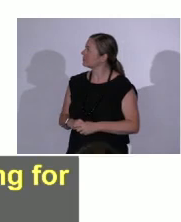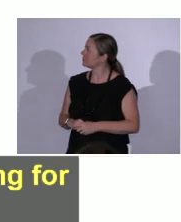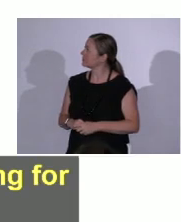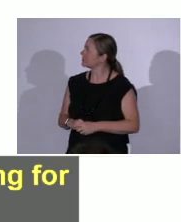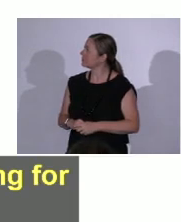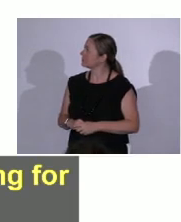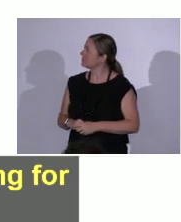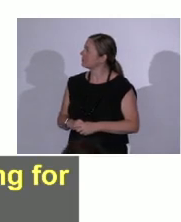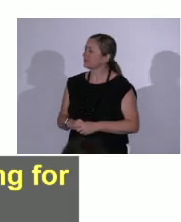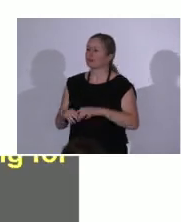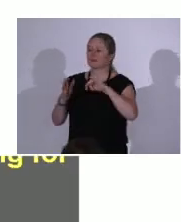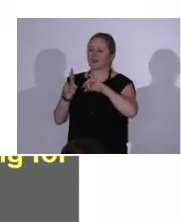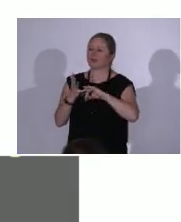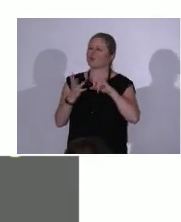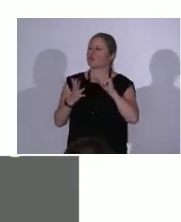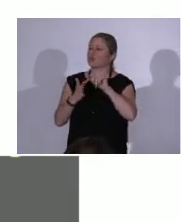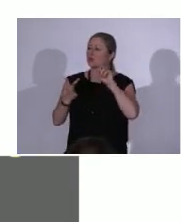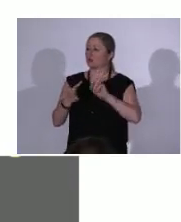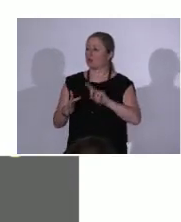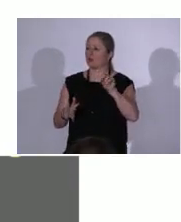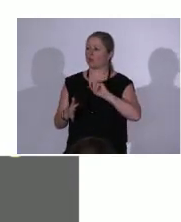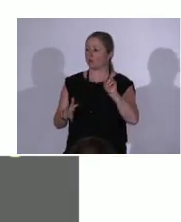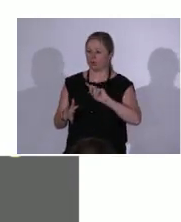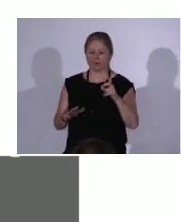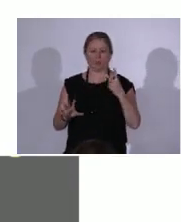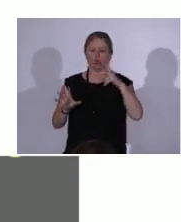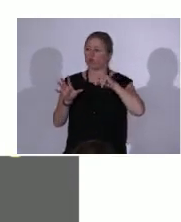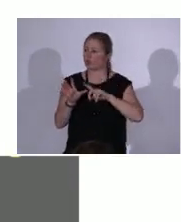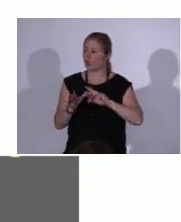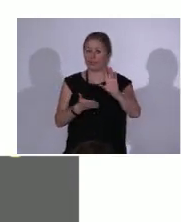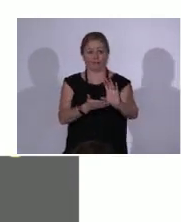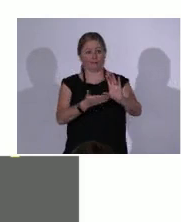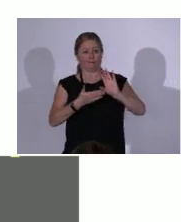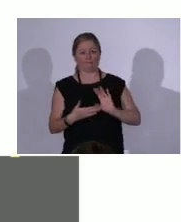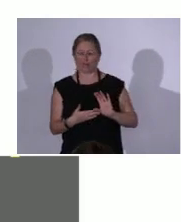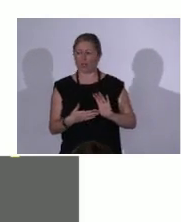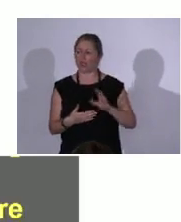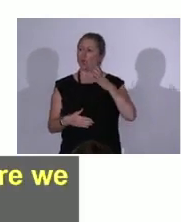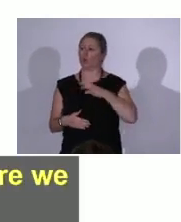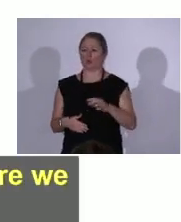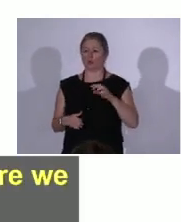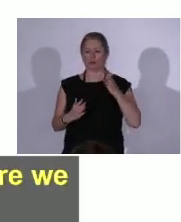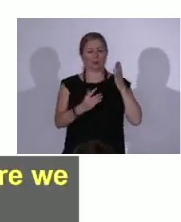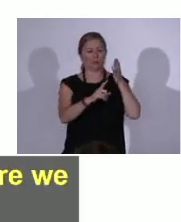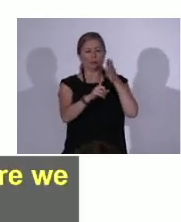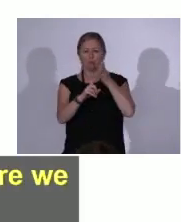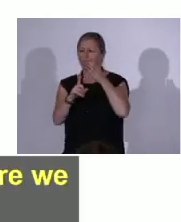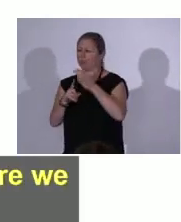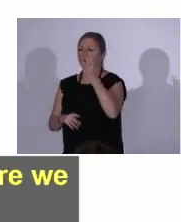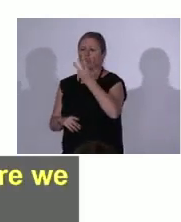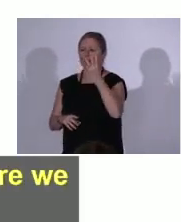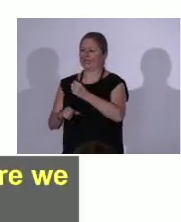In terms of our project scope, we have the 2 years of initial funding where we hope to target 13 clubs across the